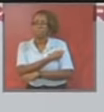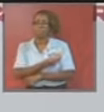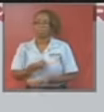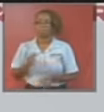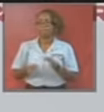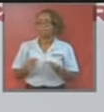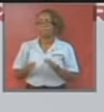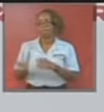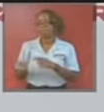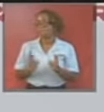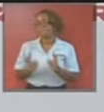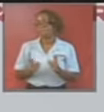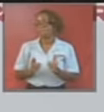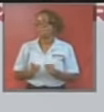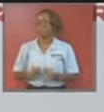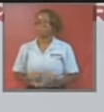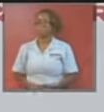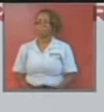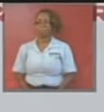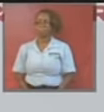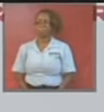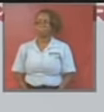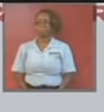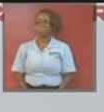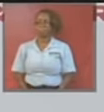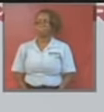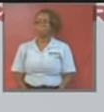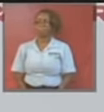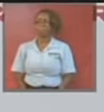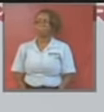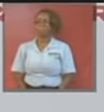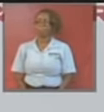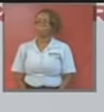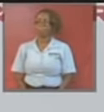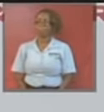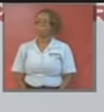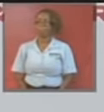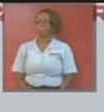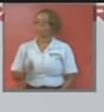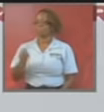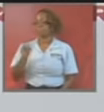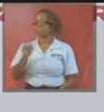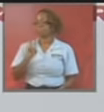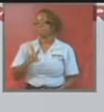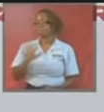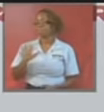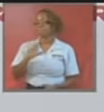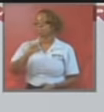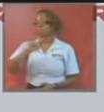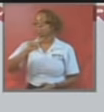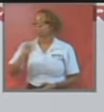50,000 that Minister alluded to is an early delivery that we are trying to get, and those will be not